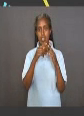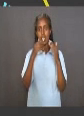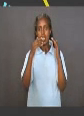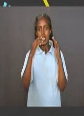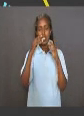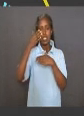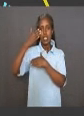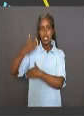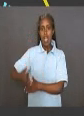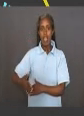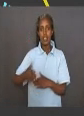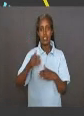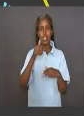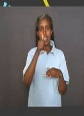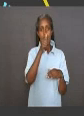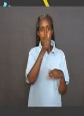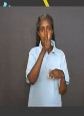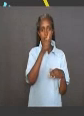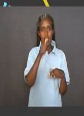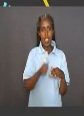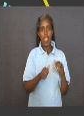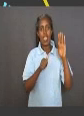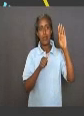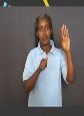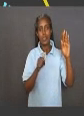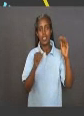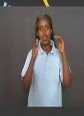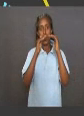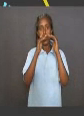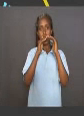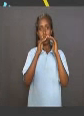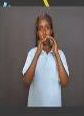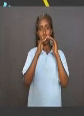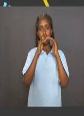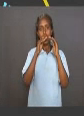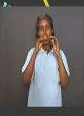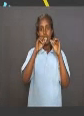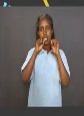Side AB is congruent to side DE.